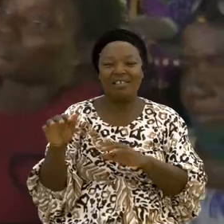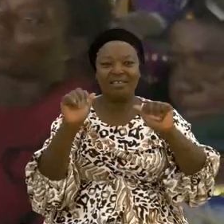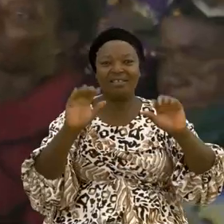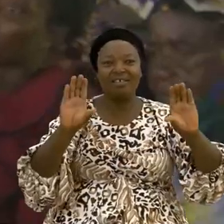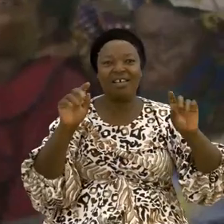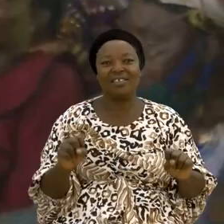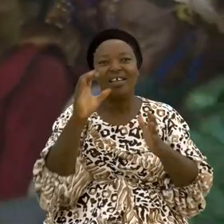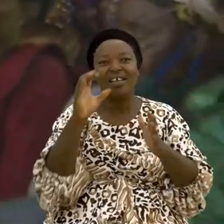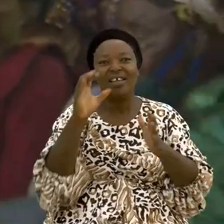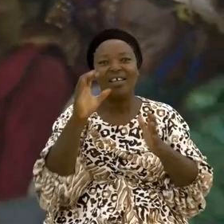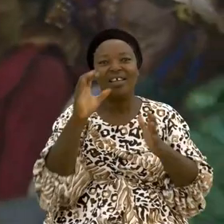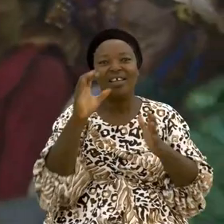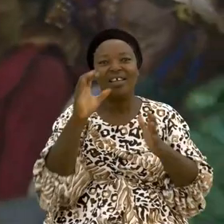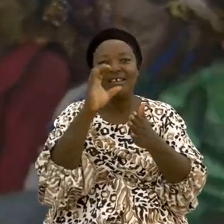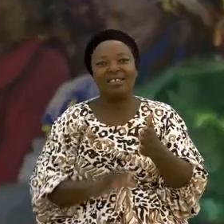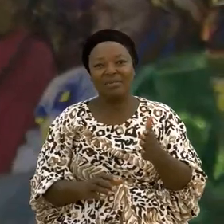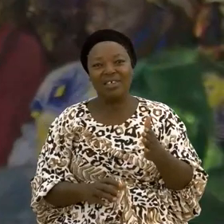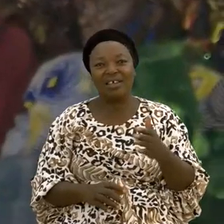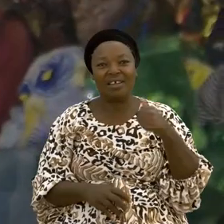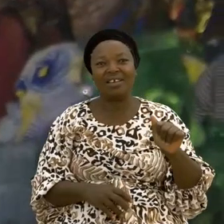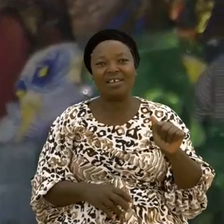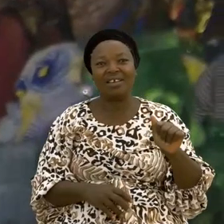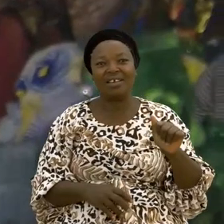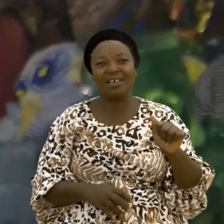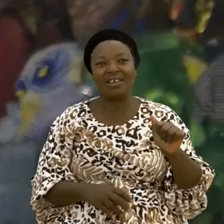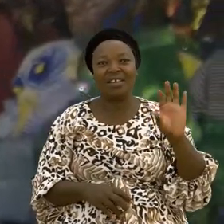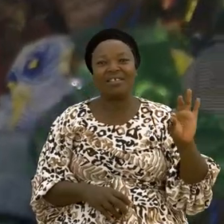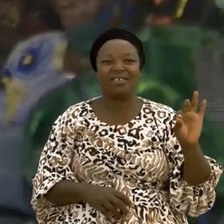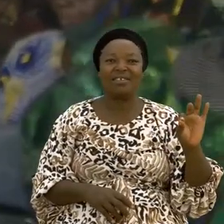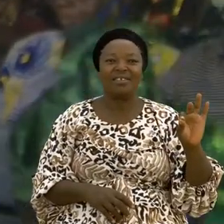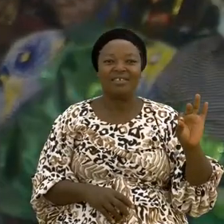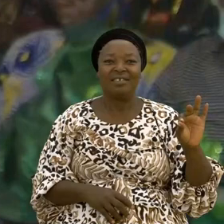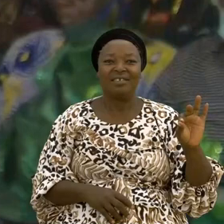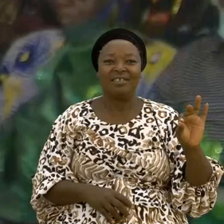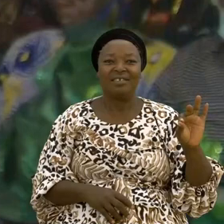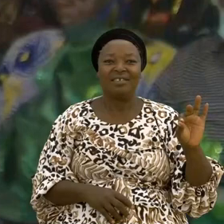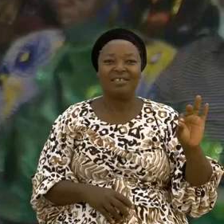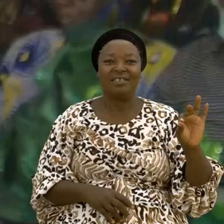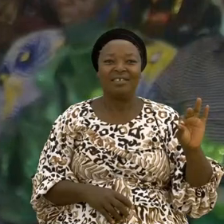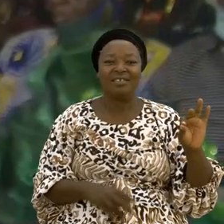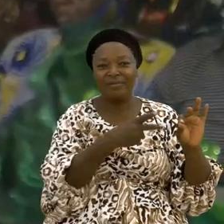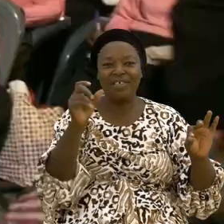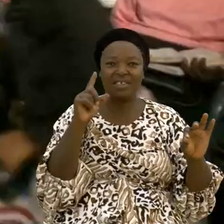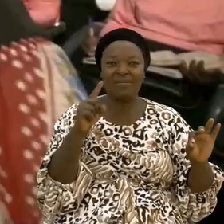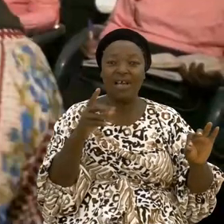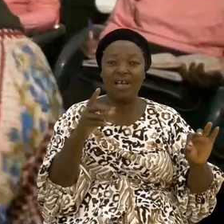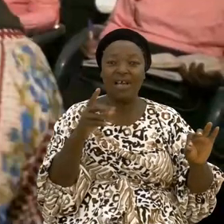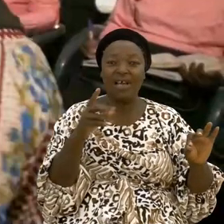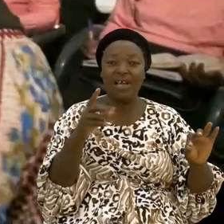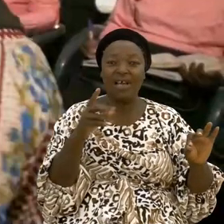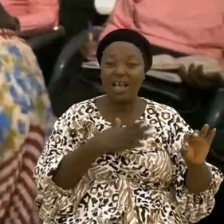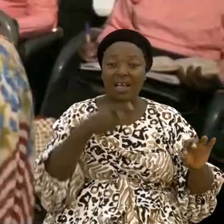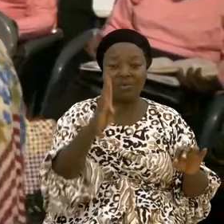19. Acts, chapter 19. I'm reading from verse 11. And God